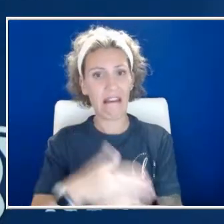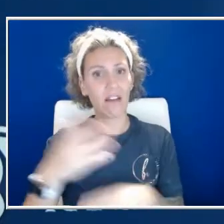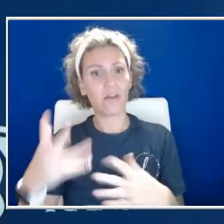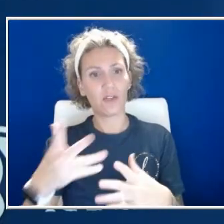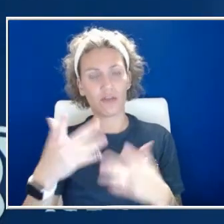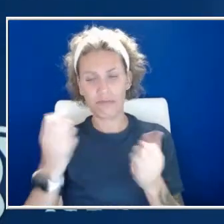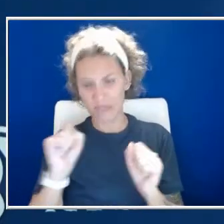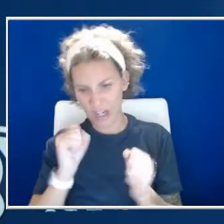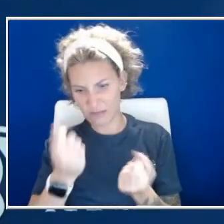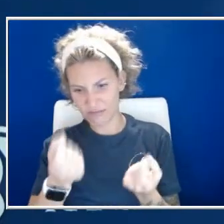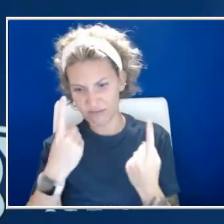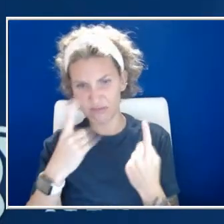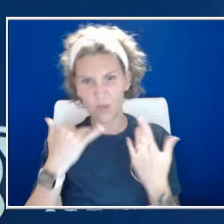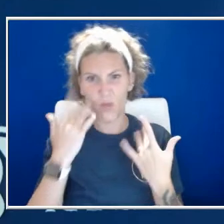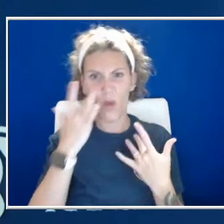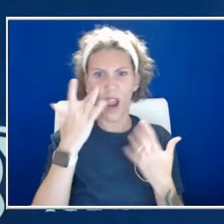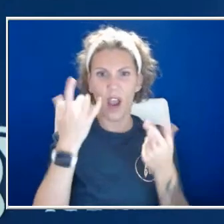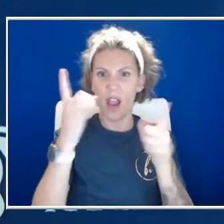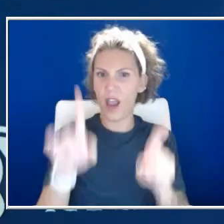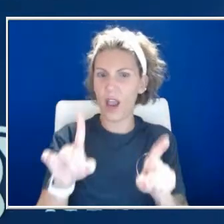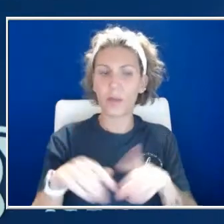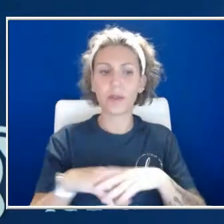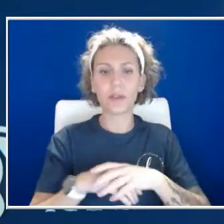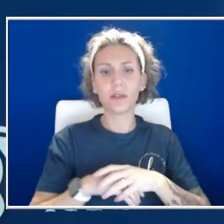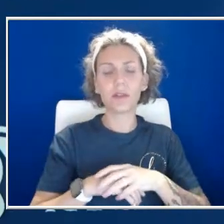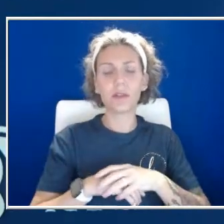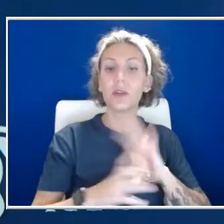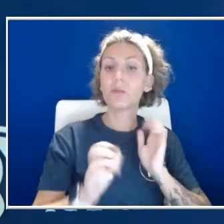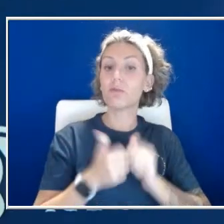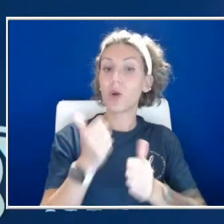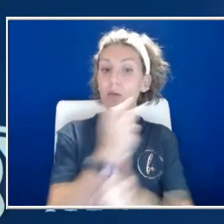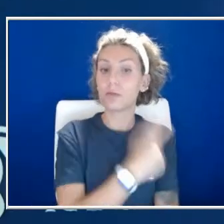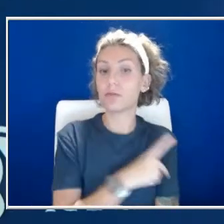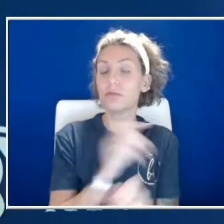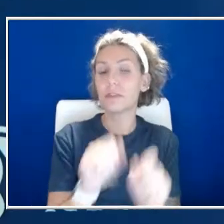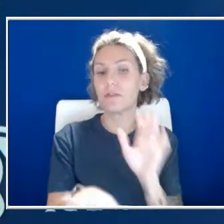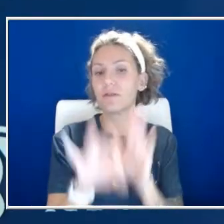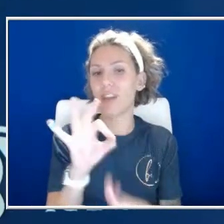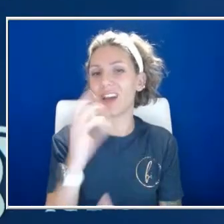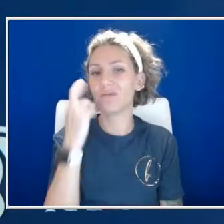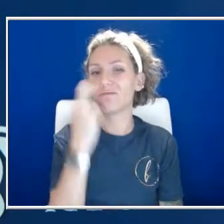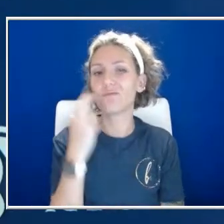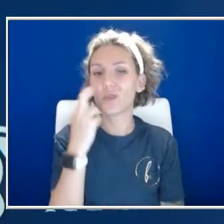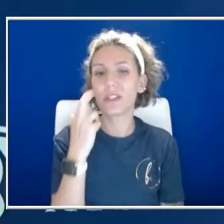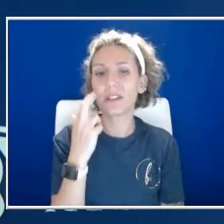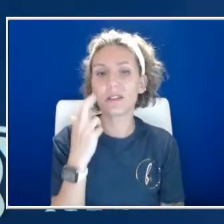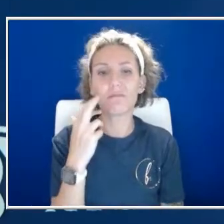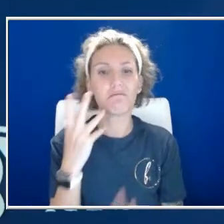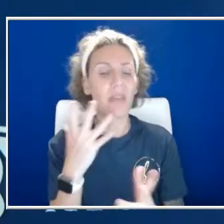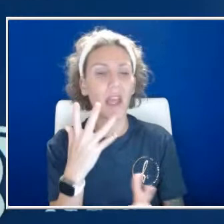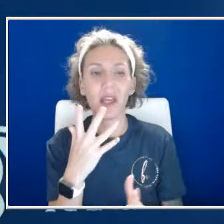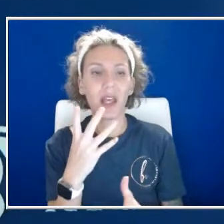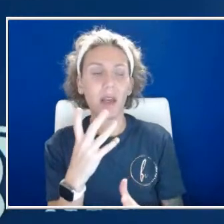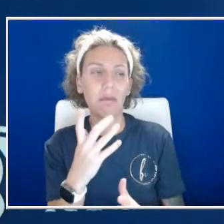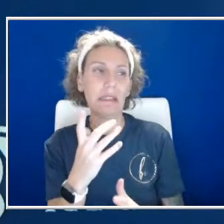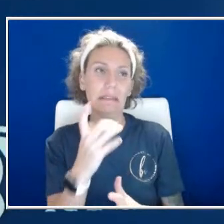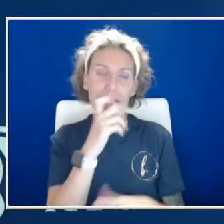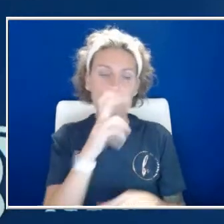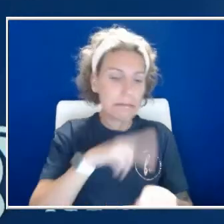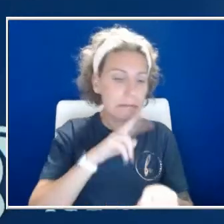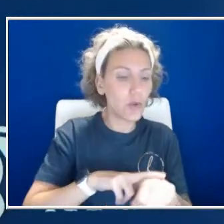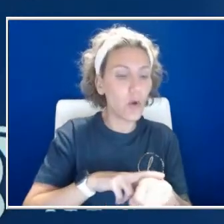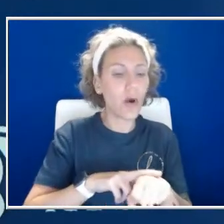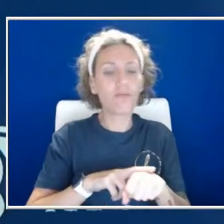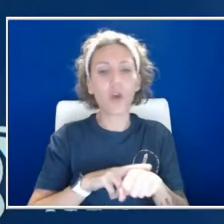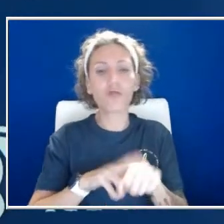first place. And for most patients, you can find an explanation where there was an abnormal rhythm in the heart and a clot was building up there and it traveled